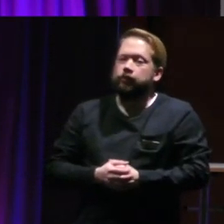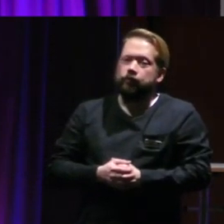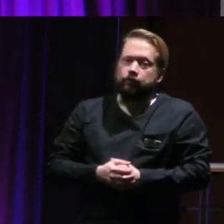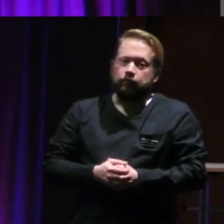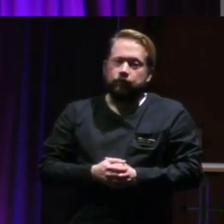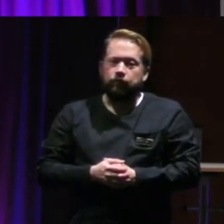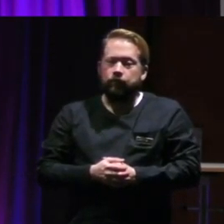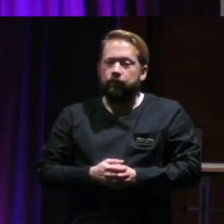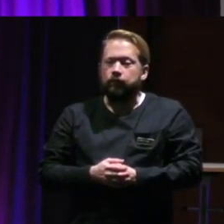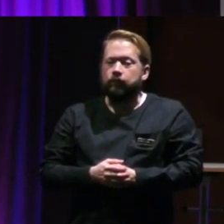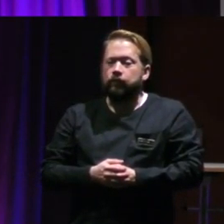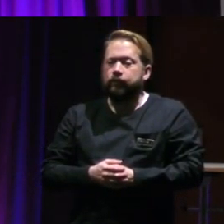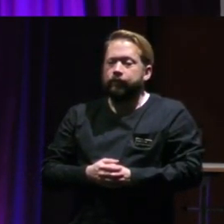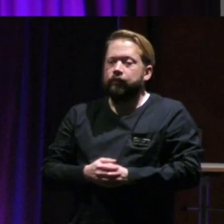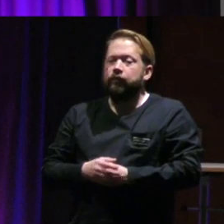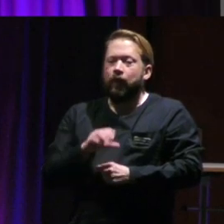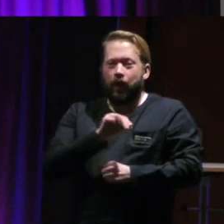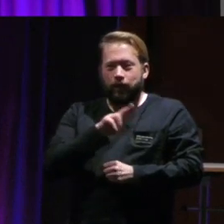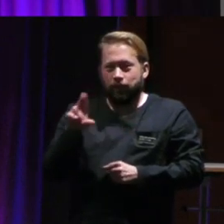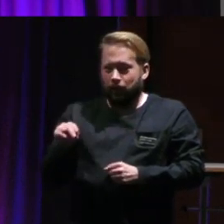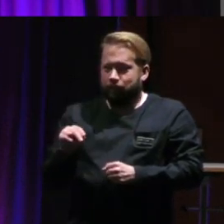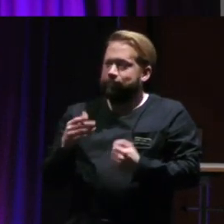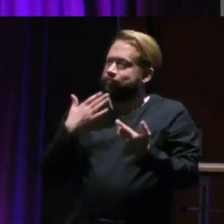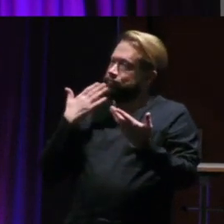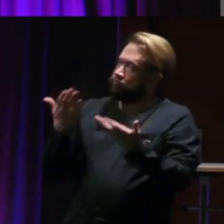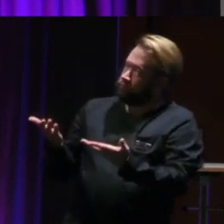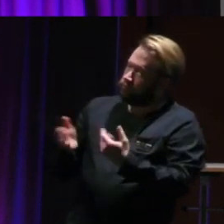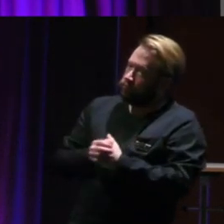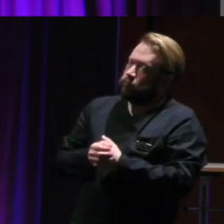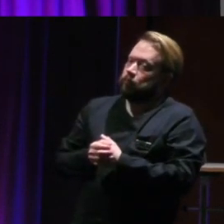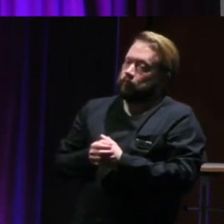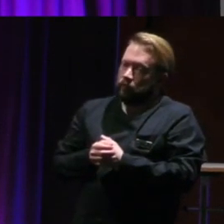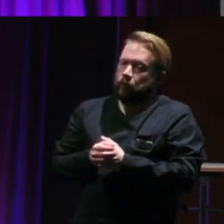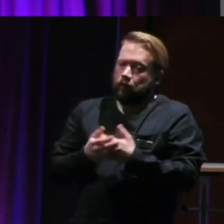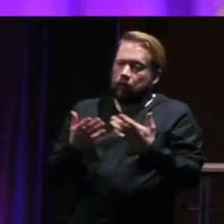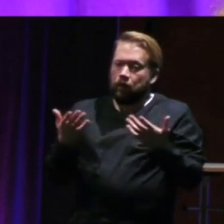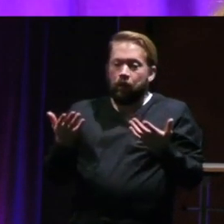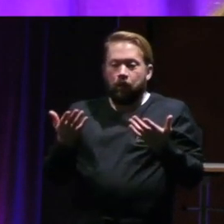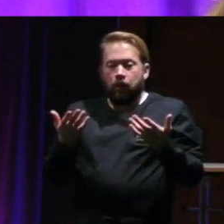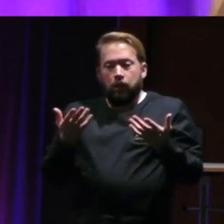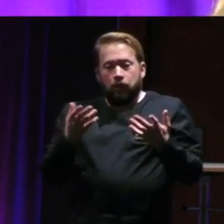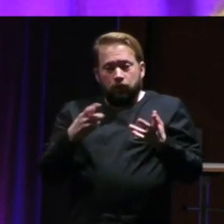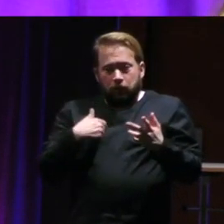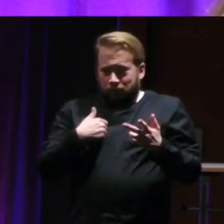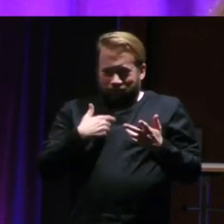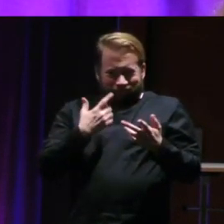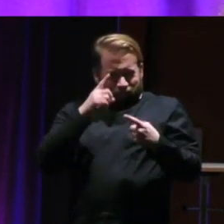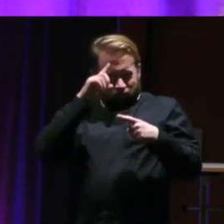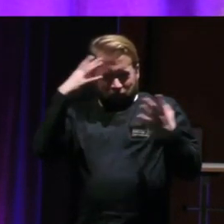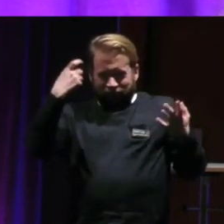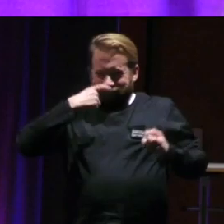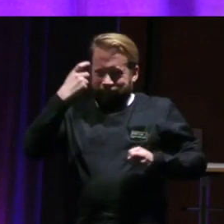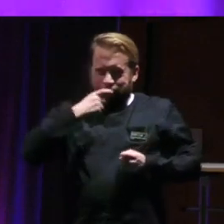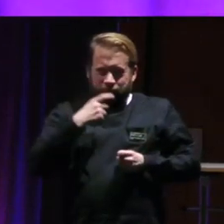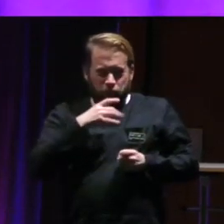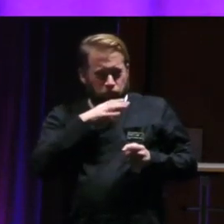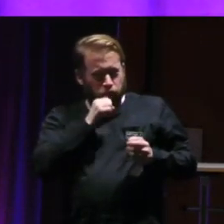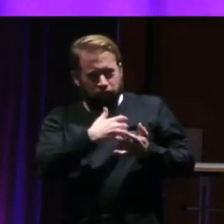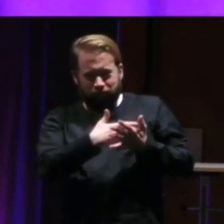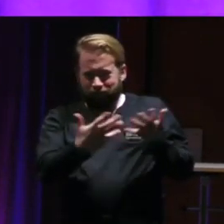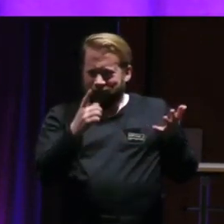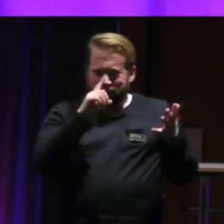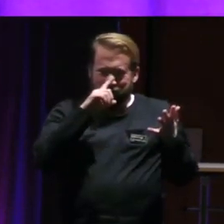Well, Mikhail, there might be those here who don't speak either Russian or Swedish. Can you tell us a little bit in English what